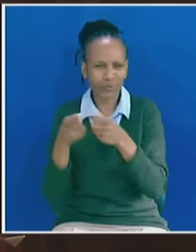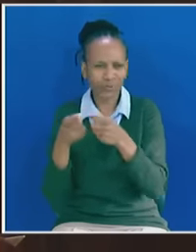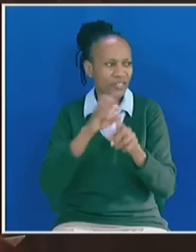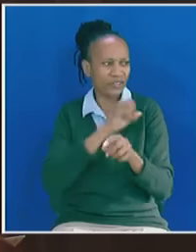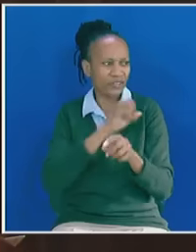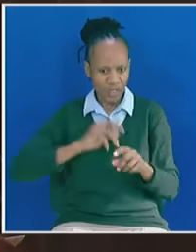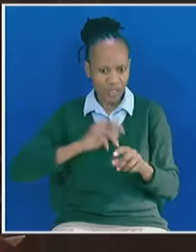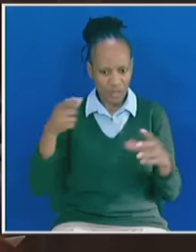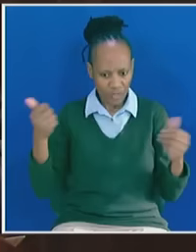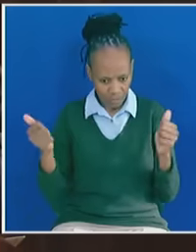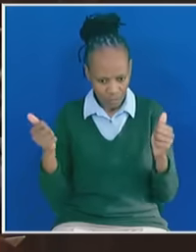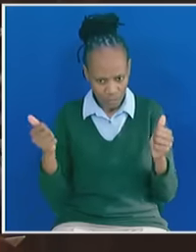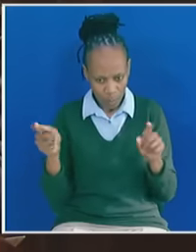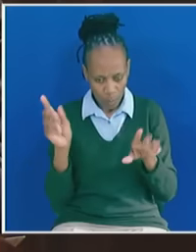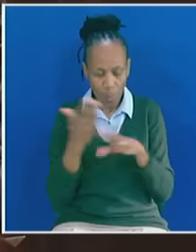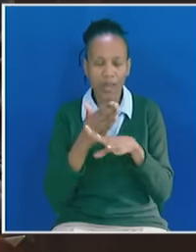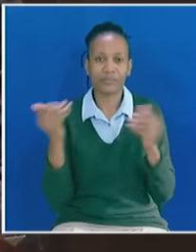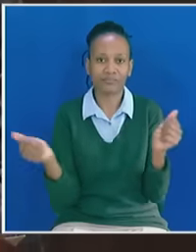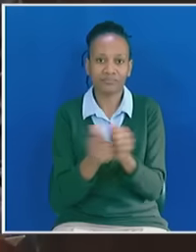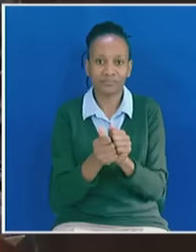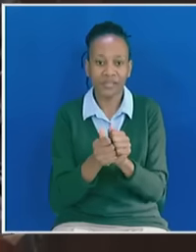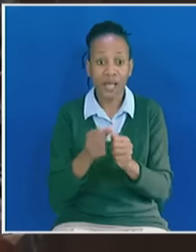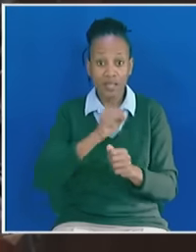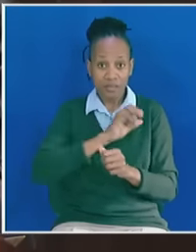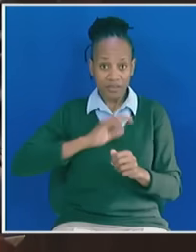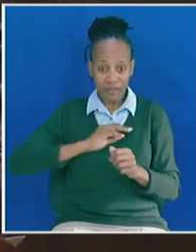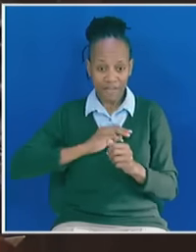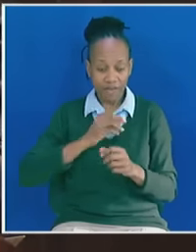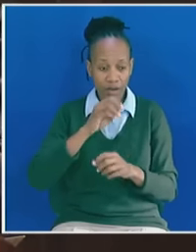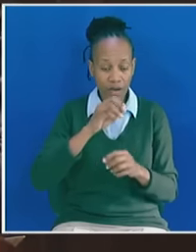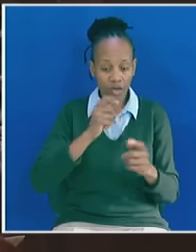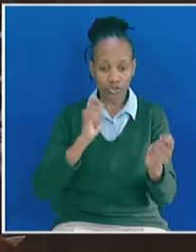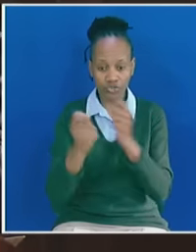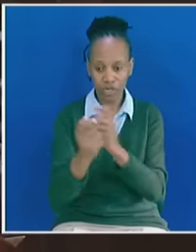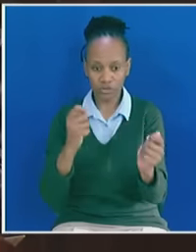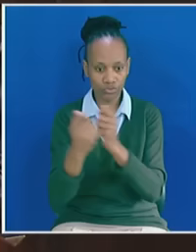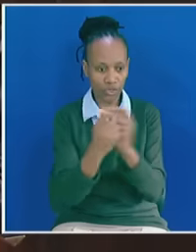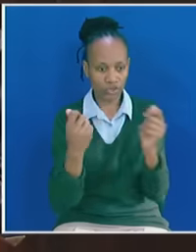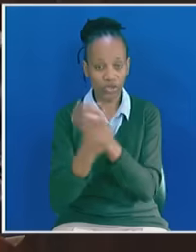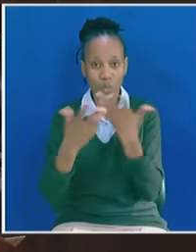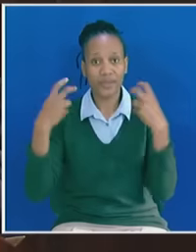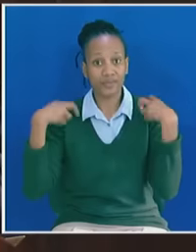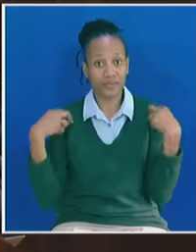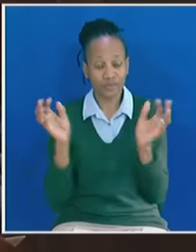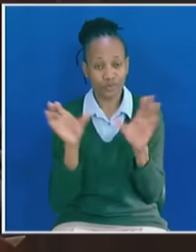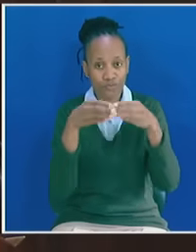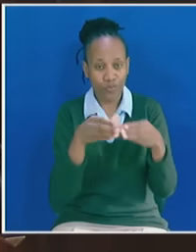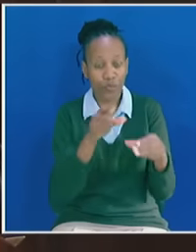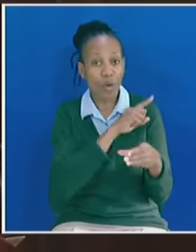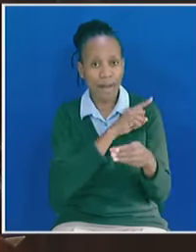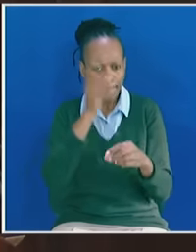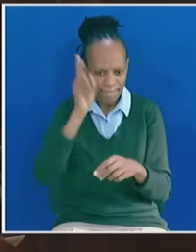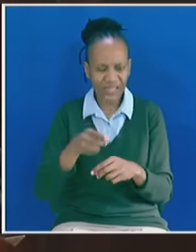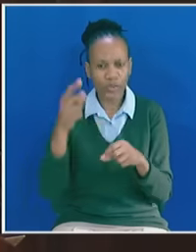to state-owned companies, rotation of staff, especially in the security cluster, investigating the possibility of a single vetting